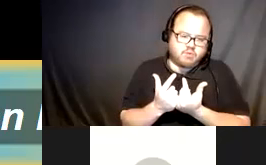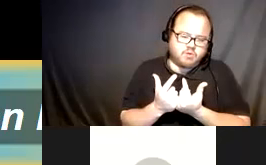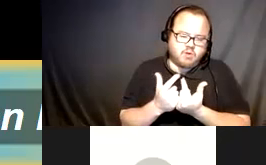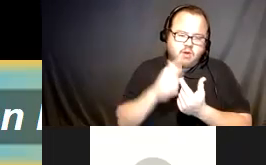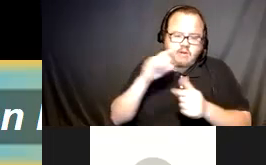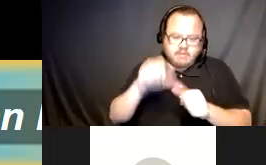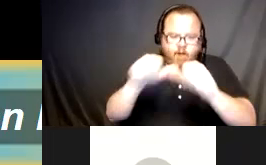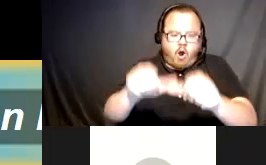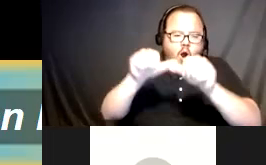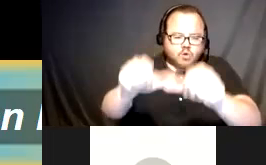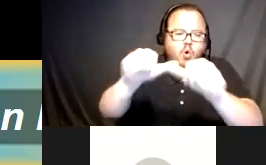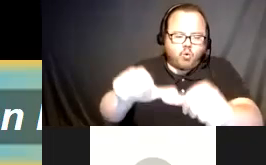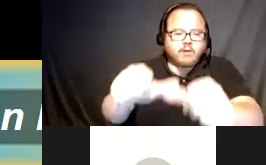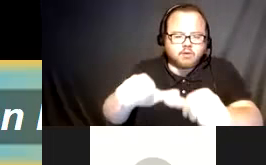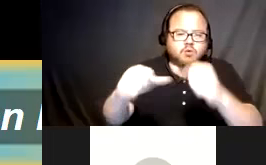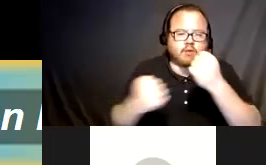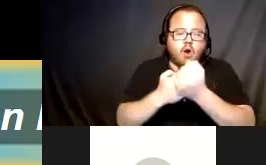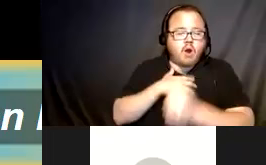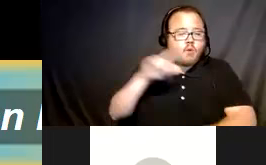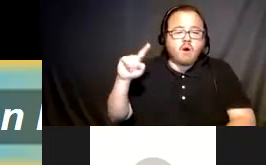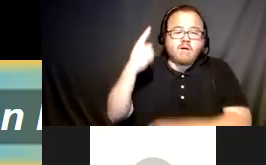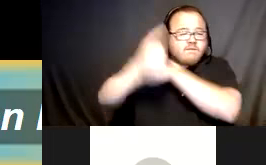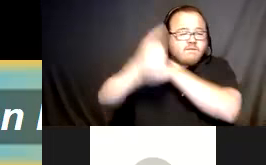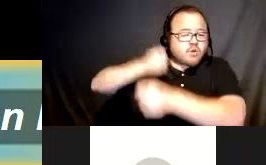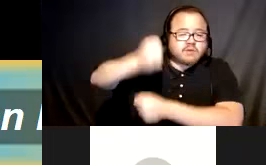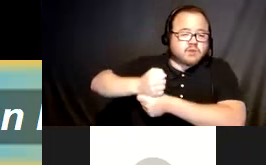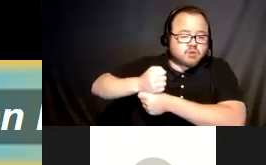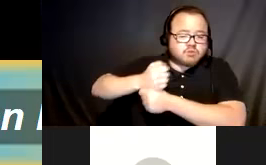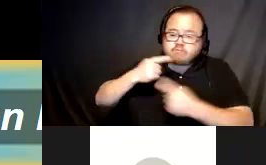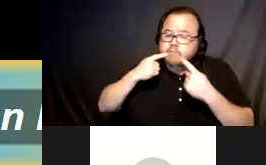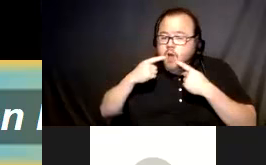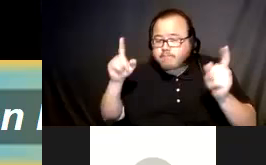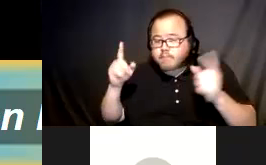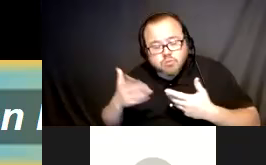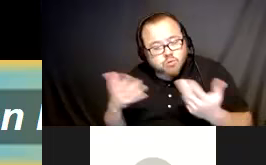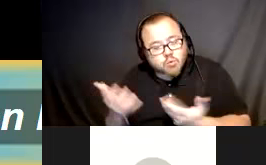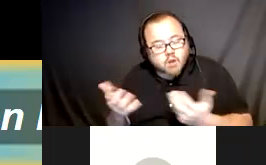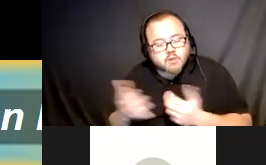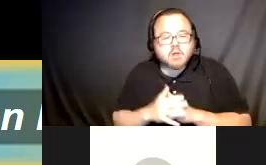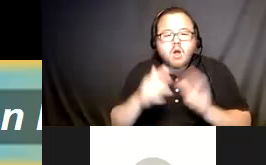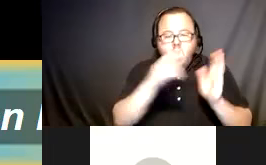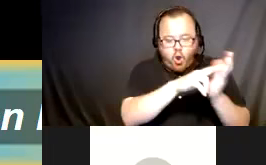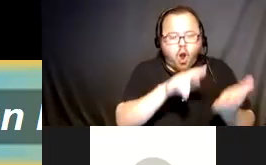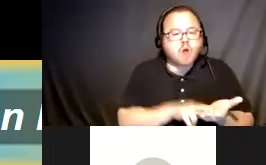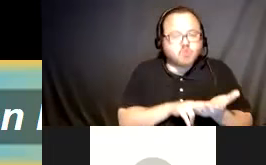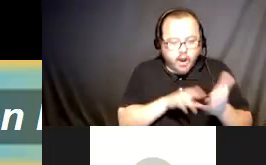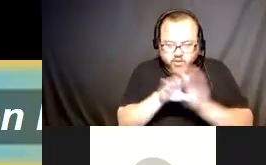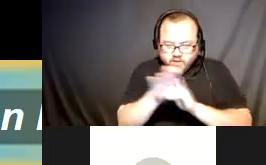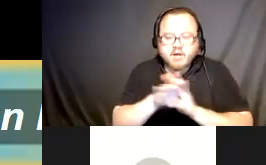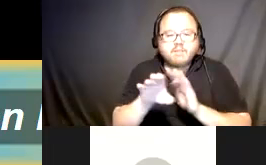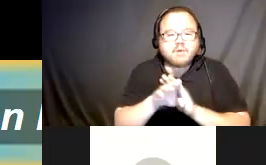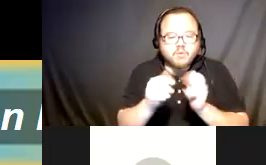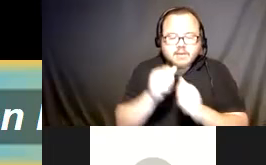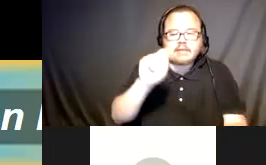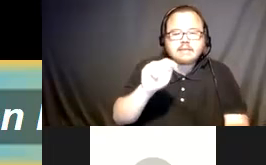ongoing supports. So in our first year, we accomplished contract development with TIP,